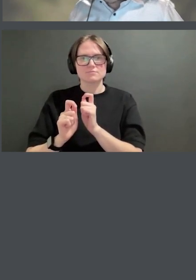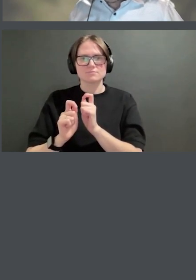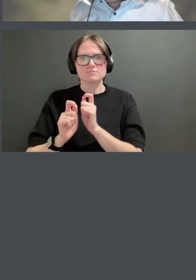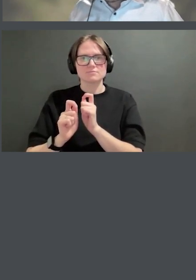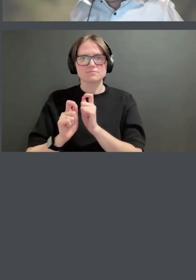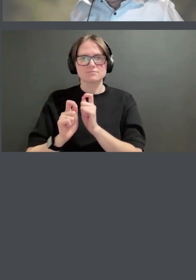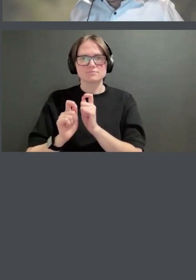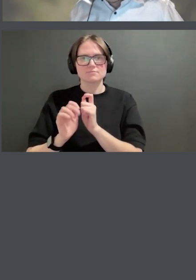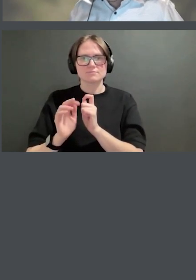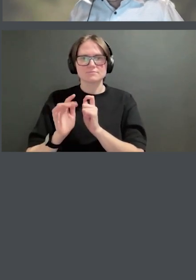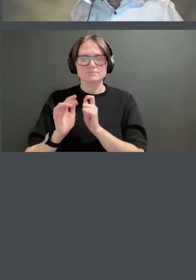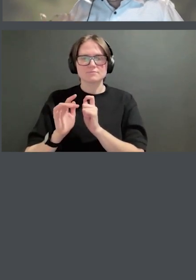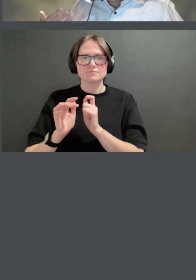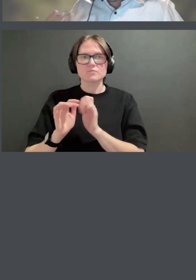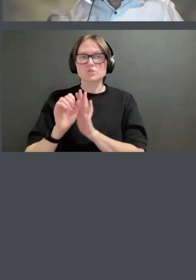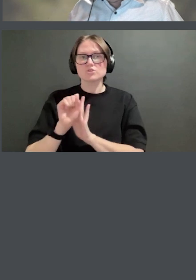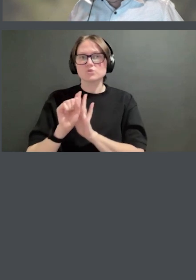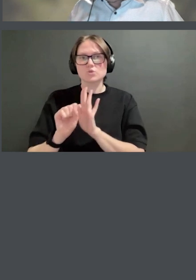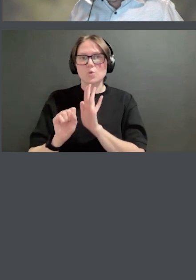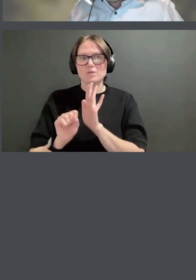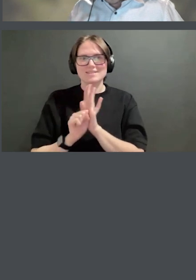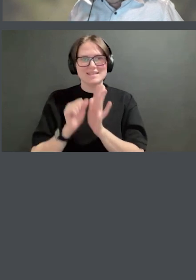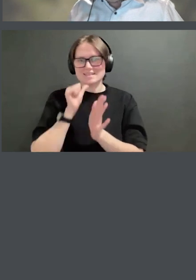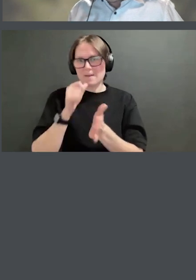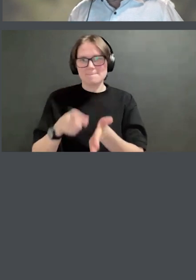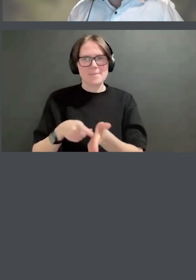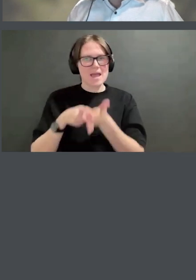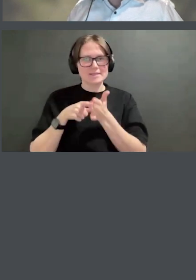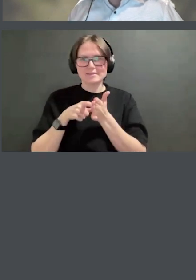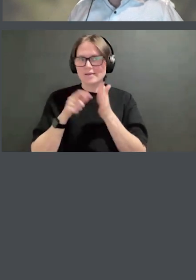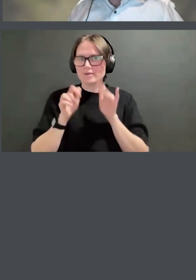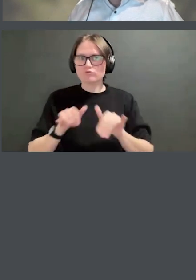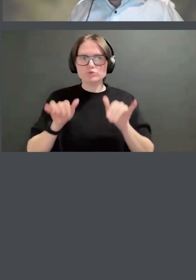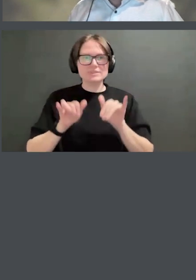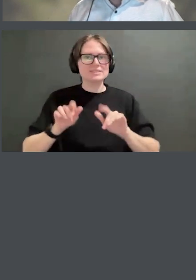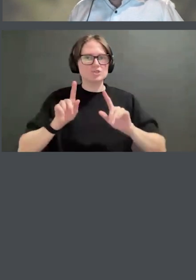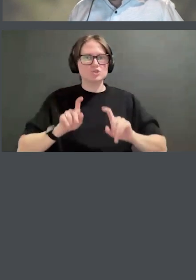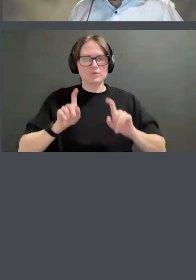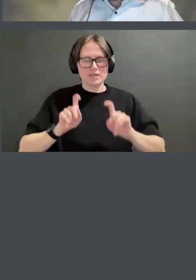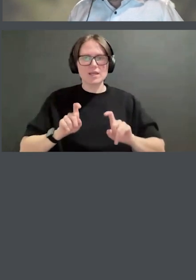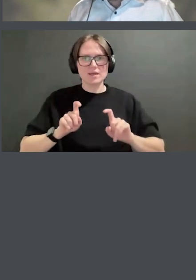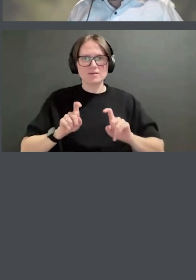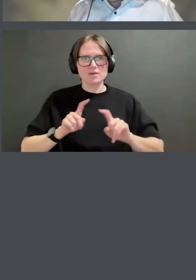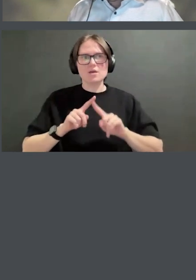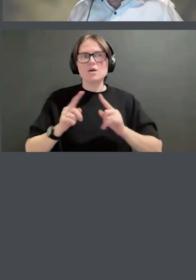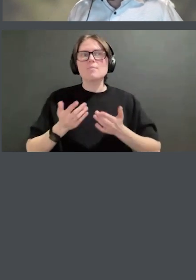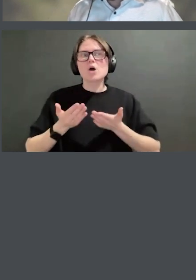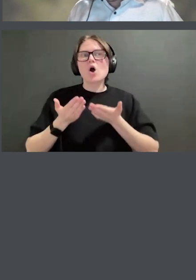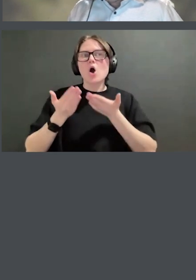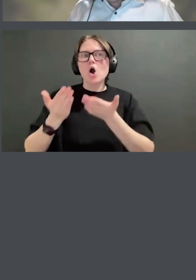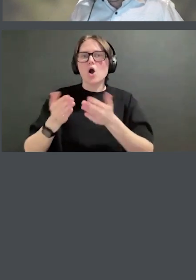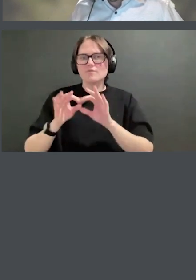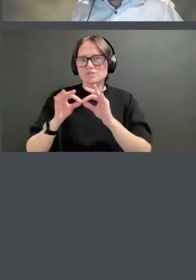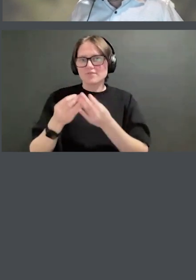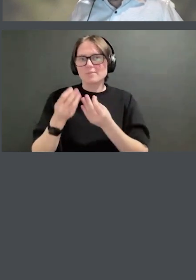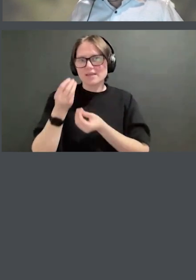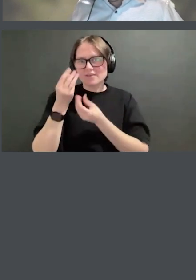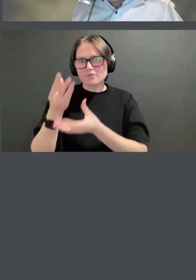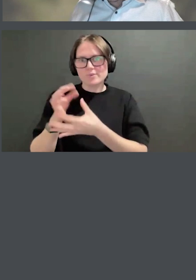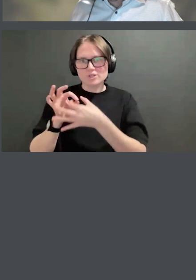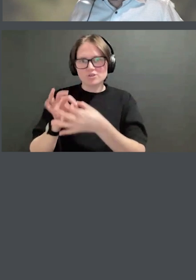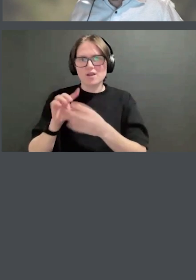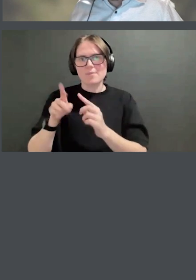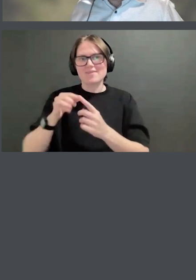state's not mandating routine screening, but offering families information about